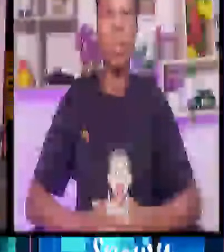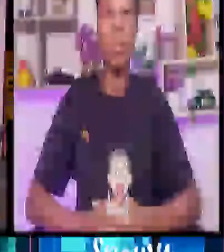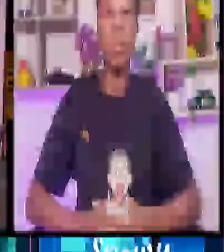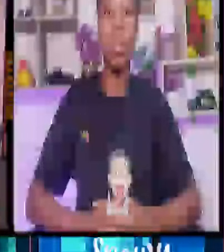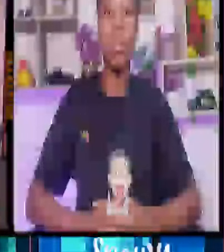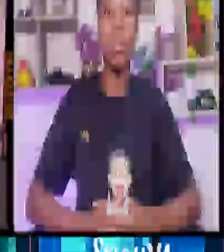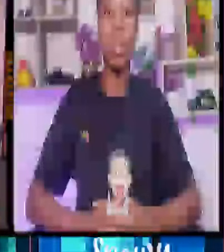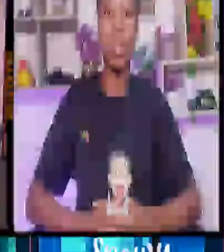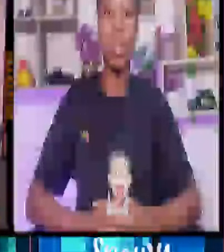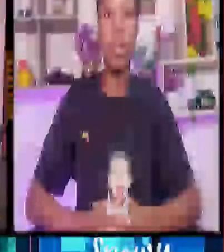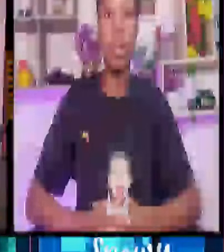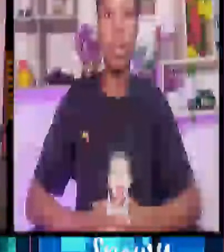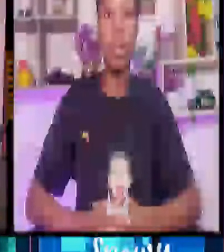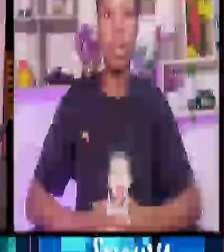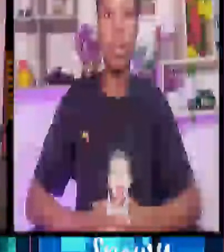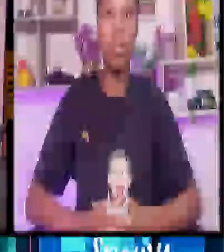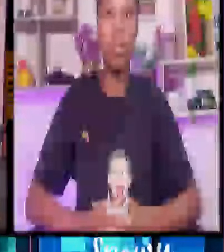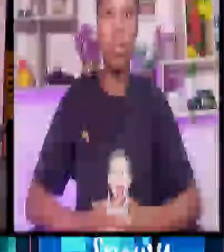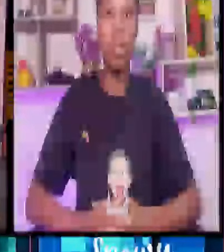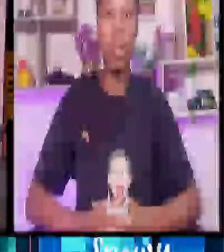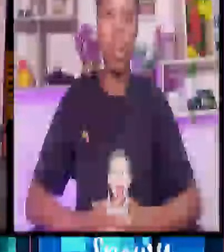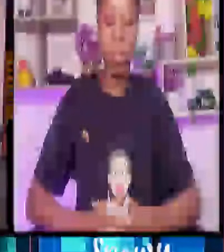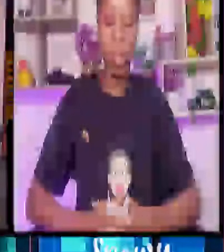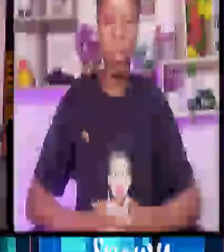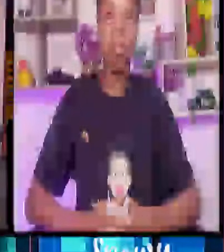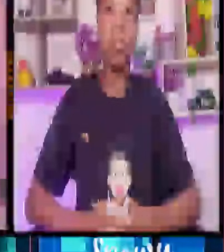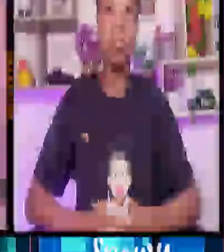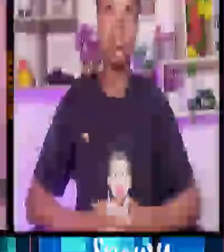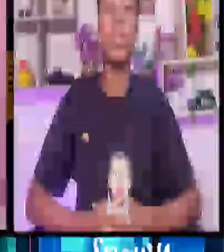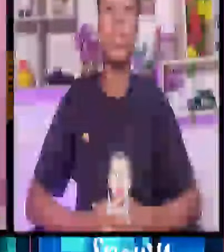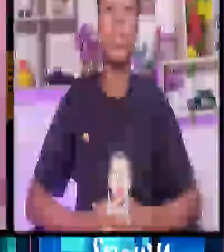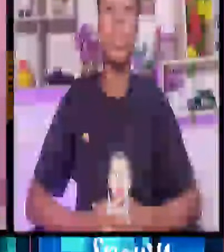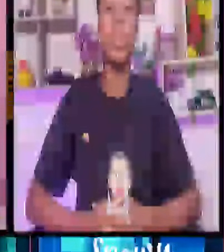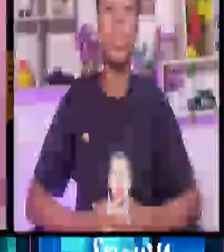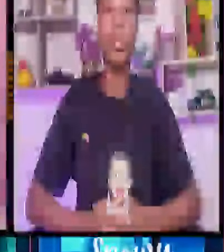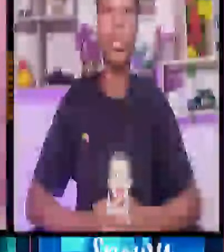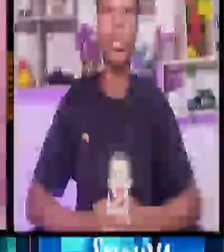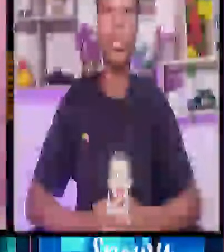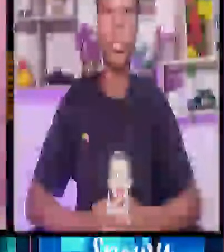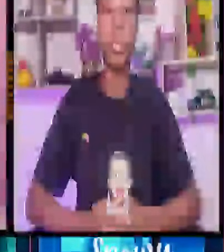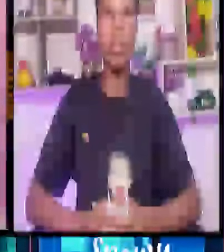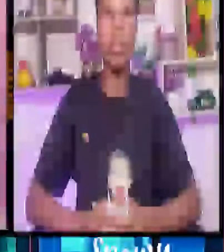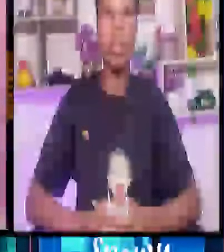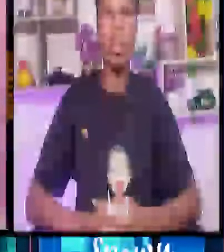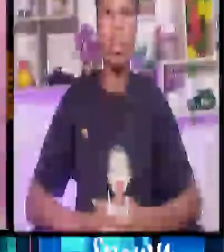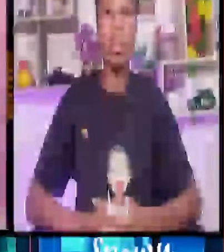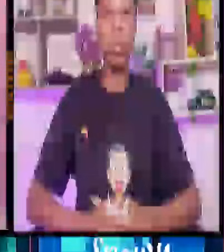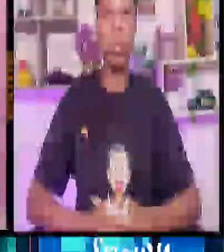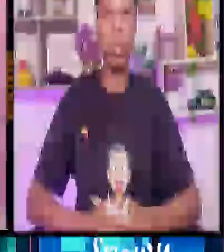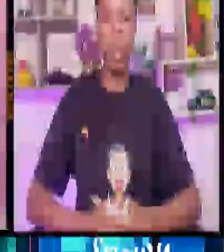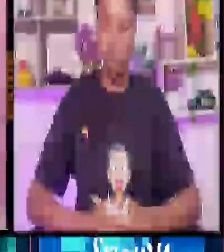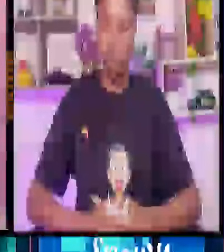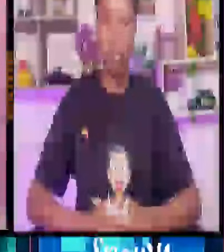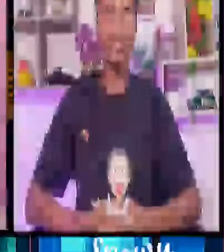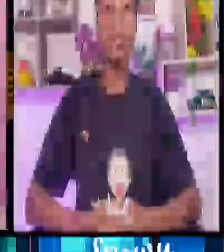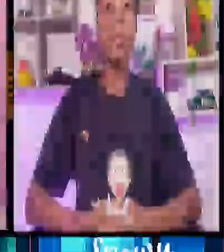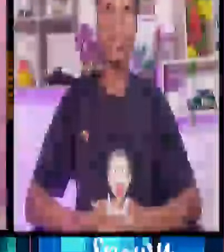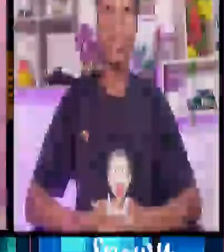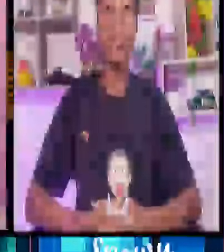speaking out of a vacuum. You see, what Miracle faced to understand that NPP is an intellectual party,